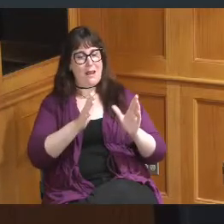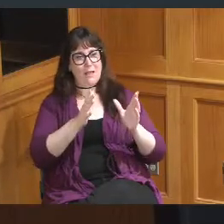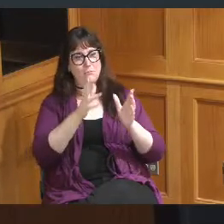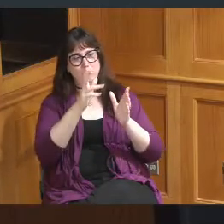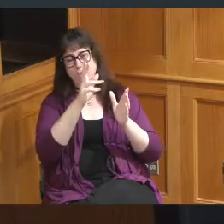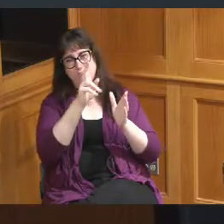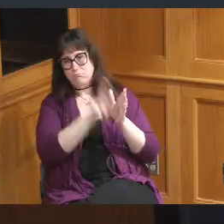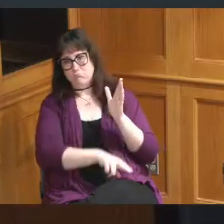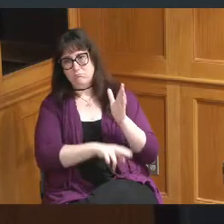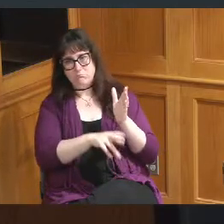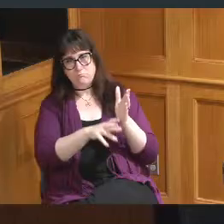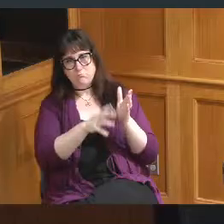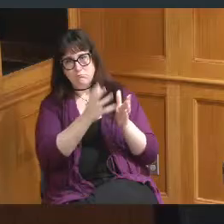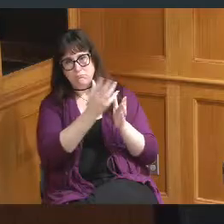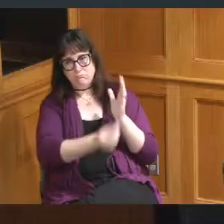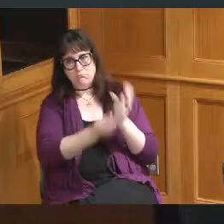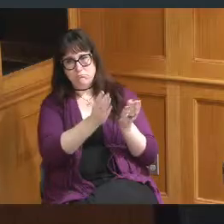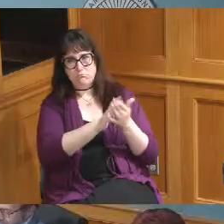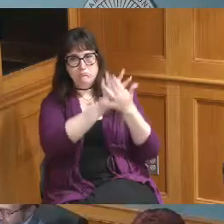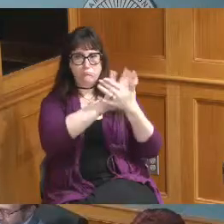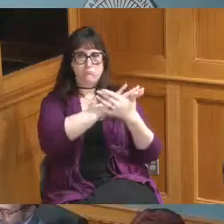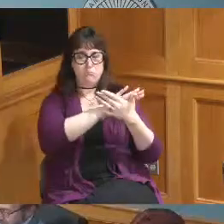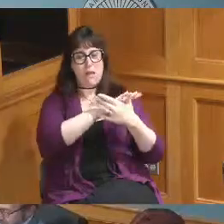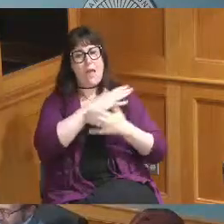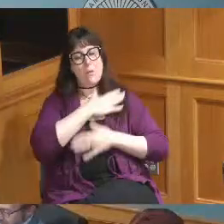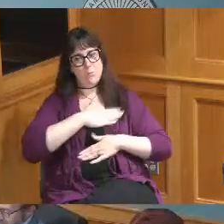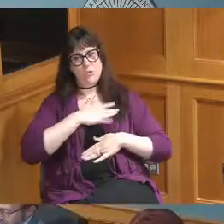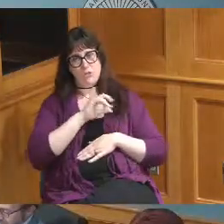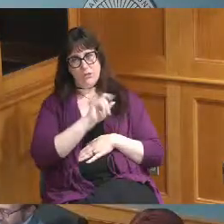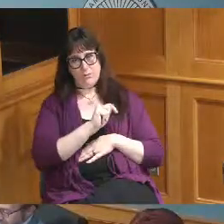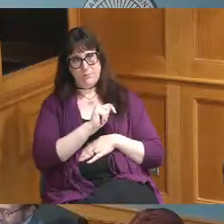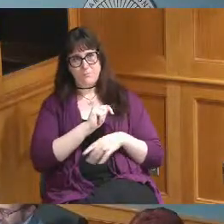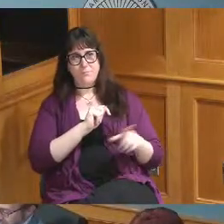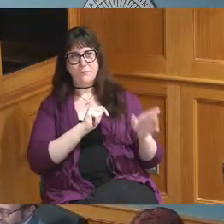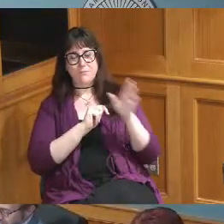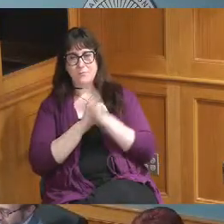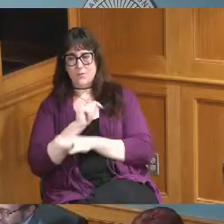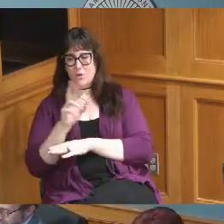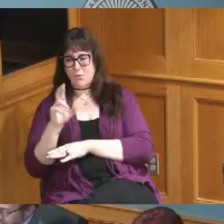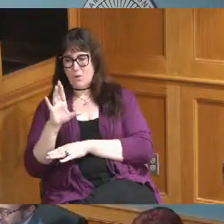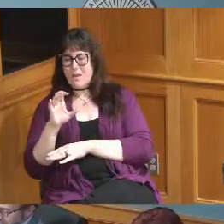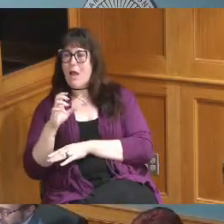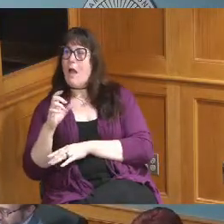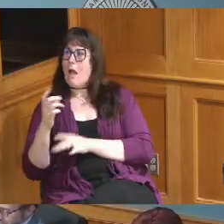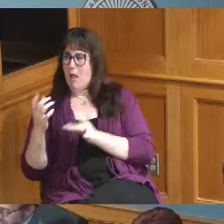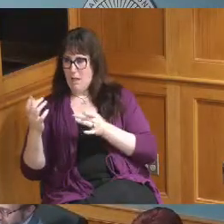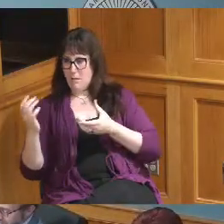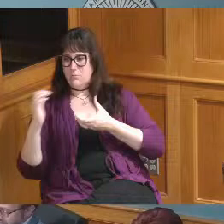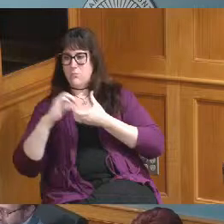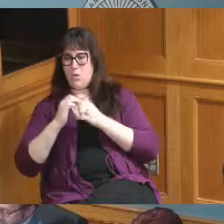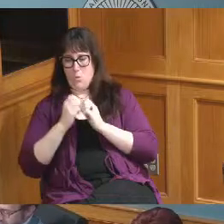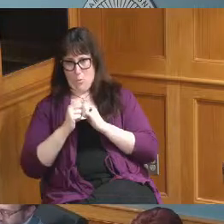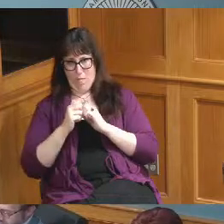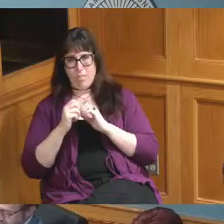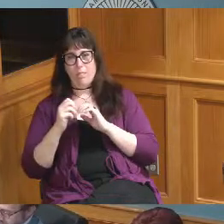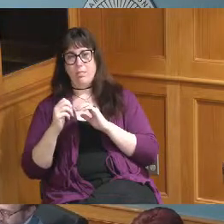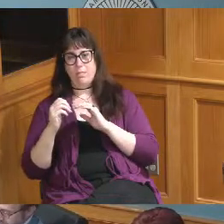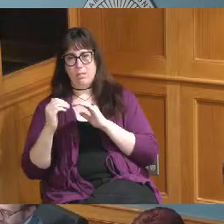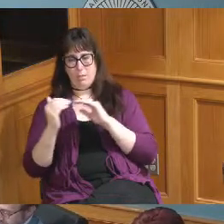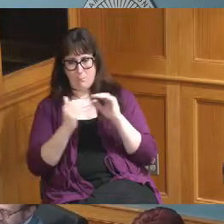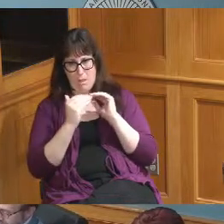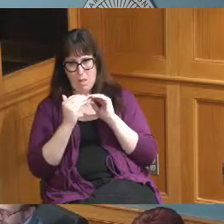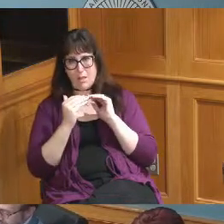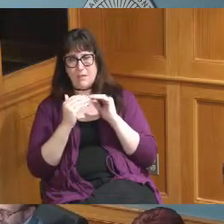this issue. So I appreciate it. Thank you, Commissioner Reese. Yeah, I just joined with my colleagues. I think I've